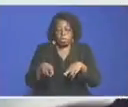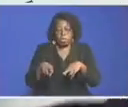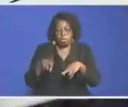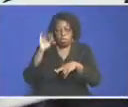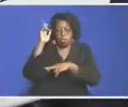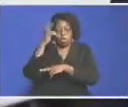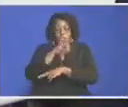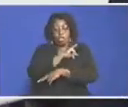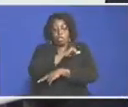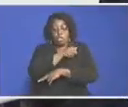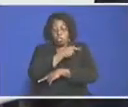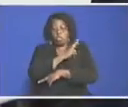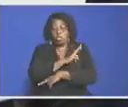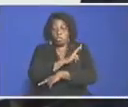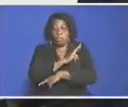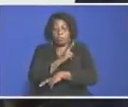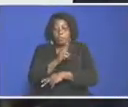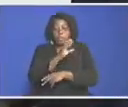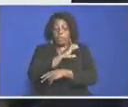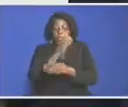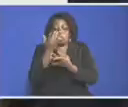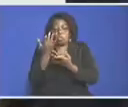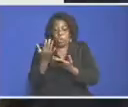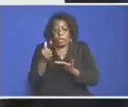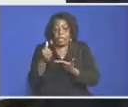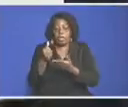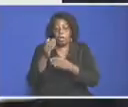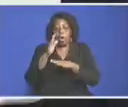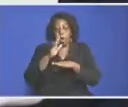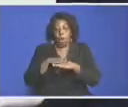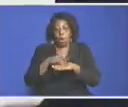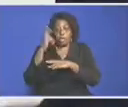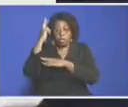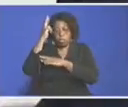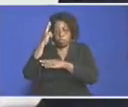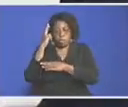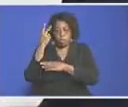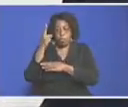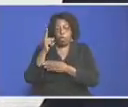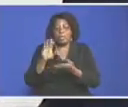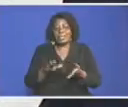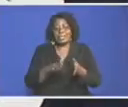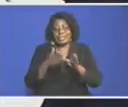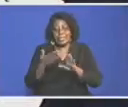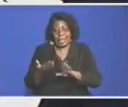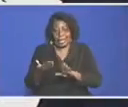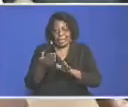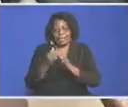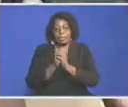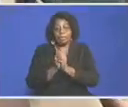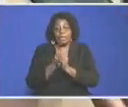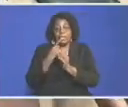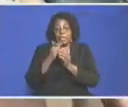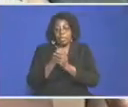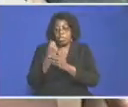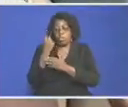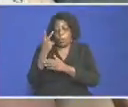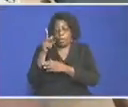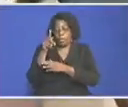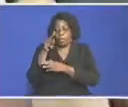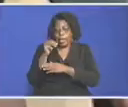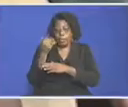Police are awaiting an autopsy report to determine the exact cause of his death. About 12 p.m. today's